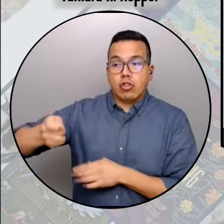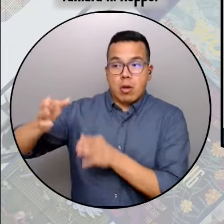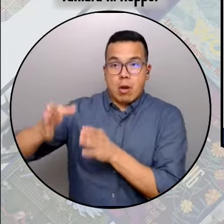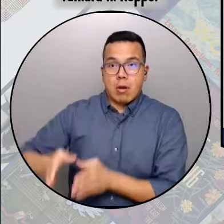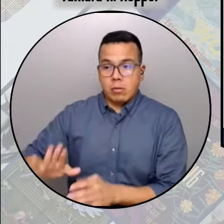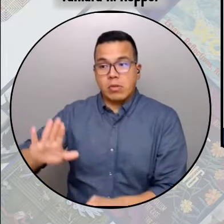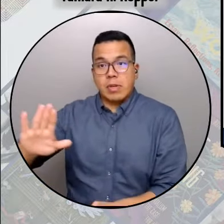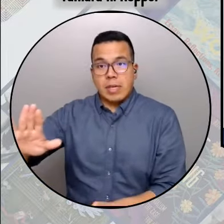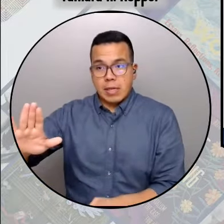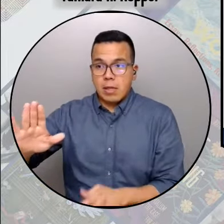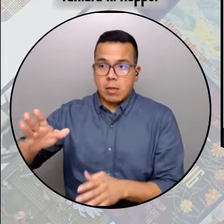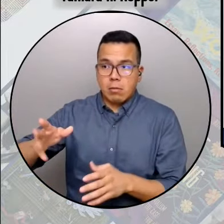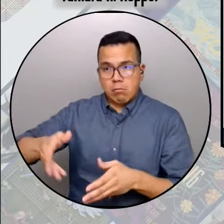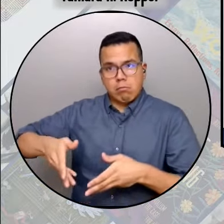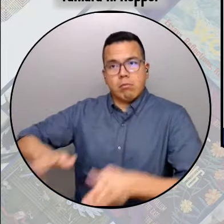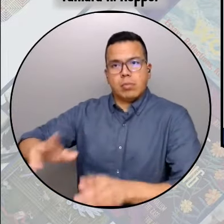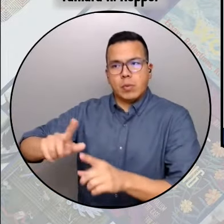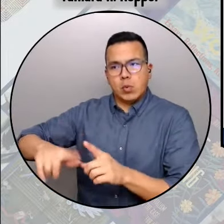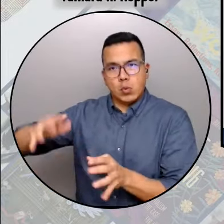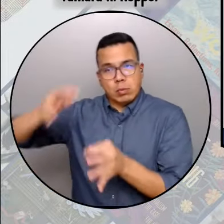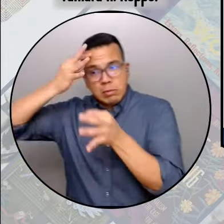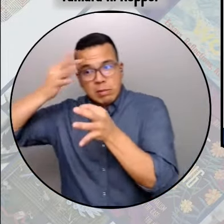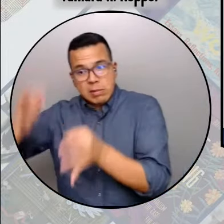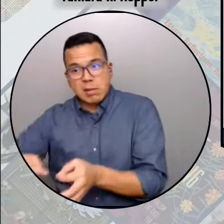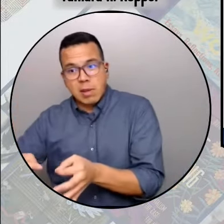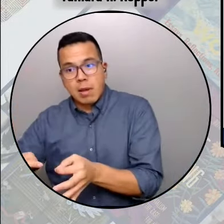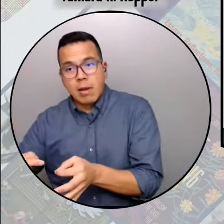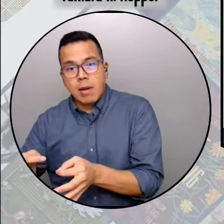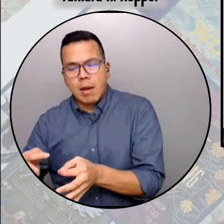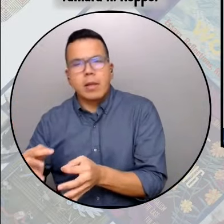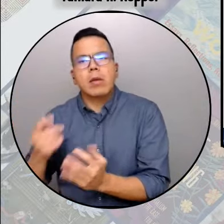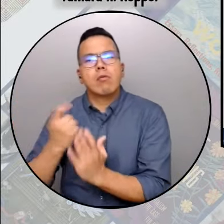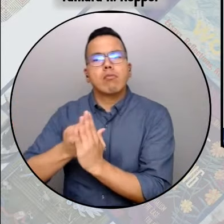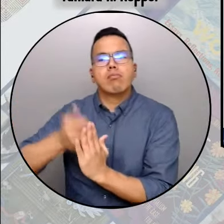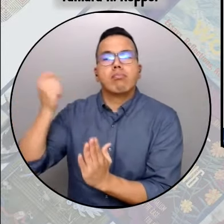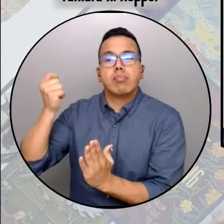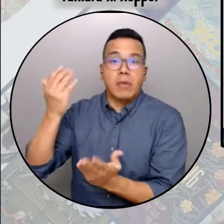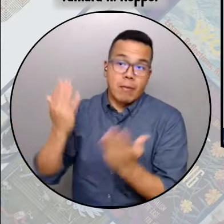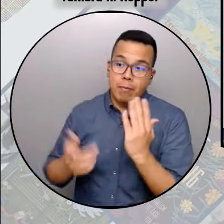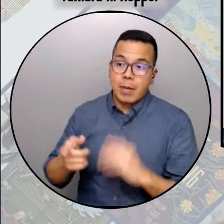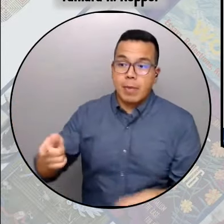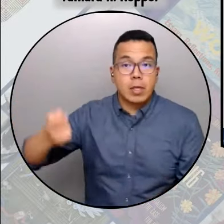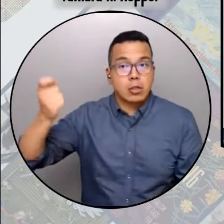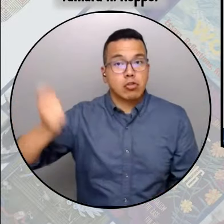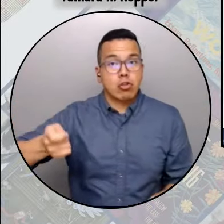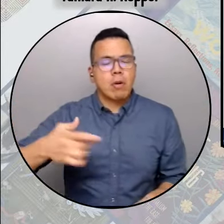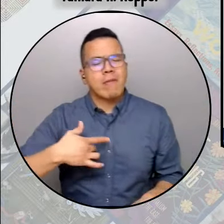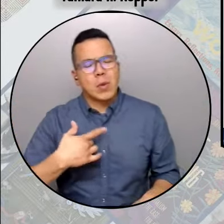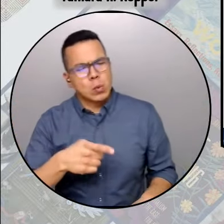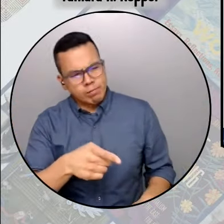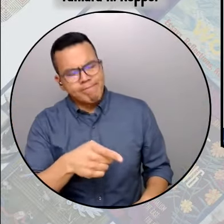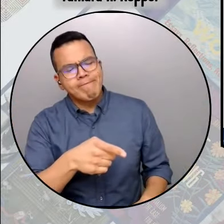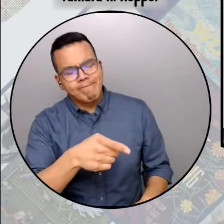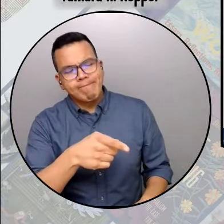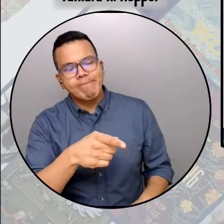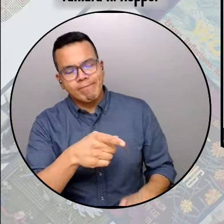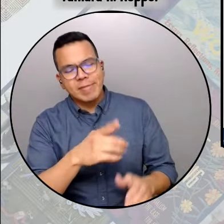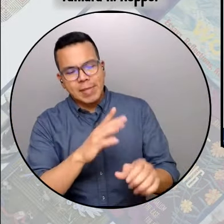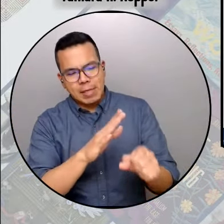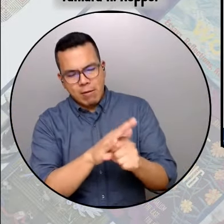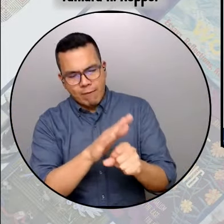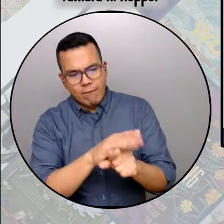sometimes say, you know, I think that you might, you know, have served your time or that you deserve another chance or, you